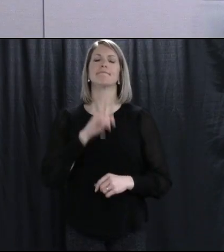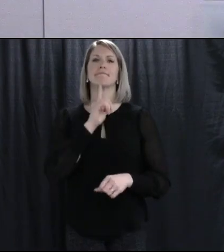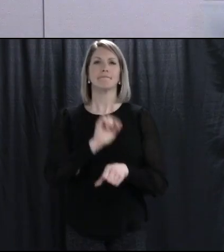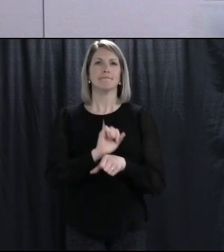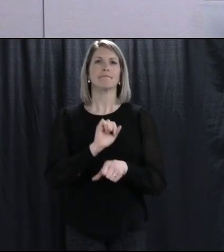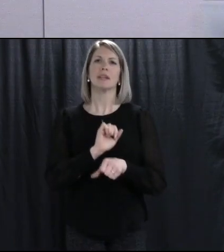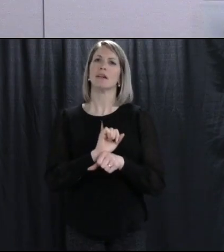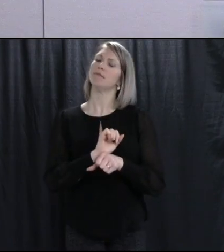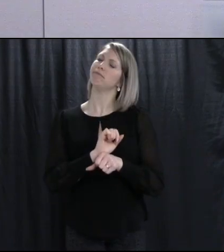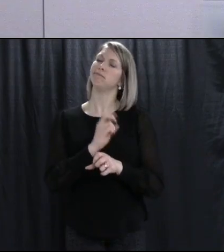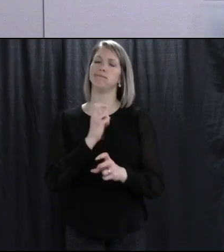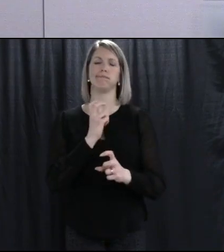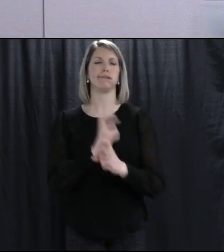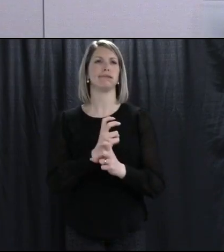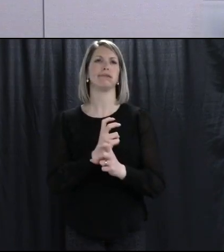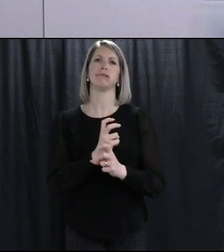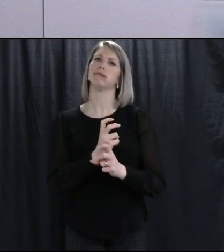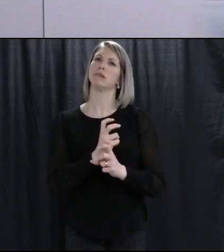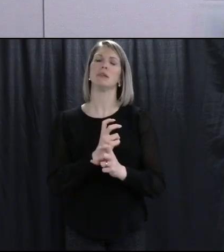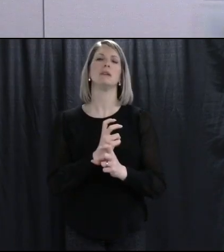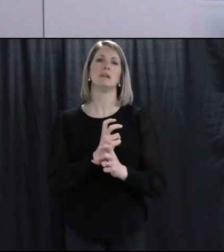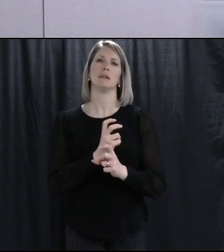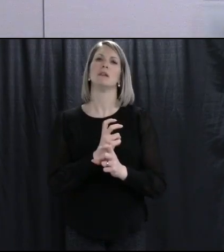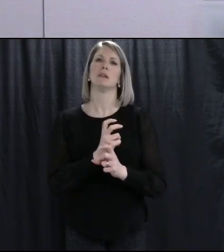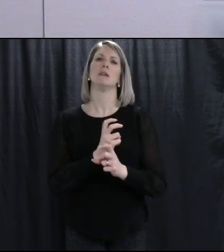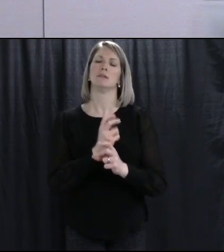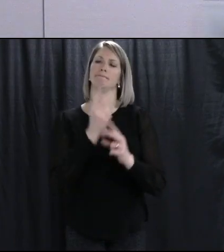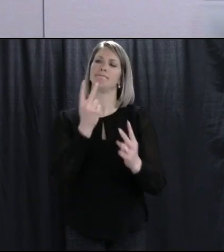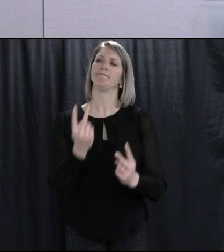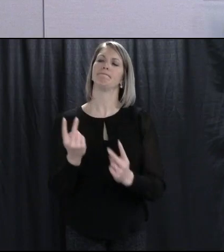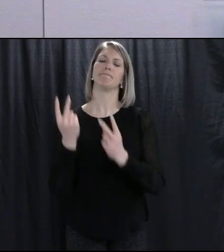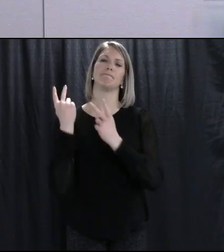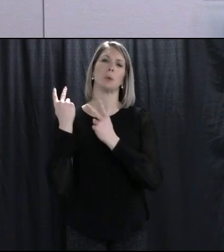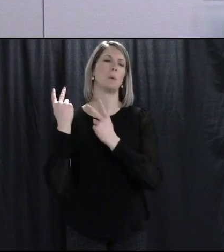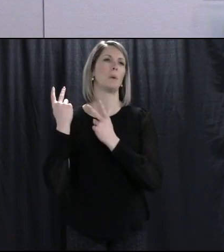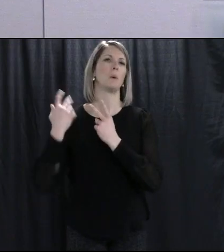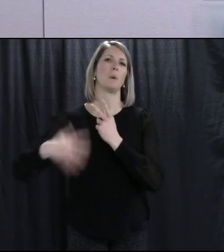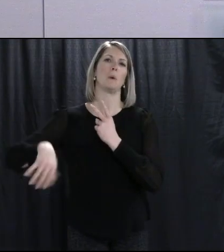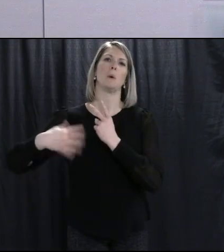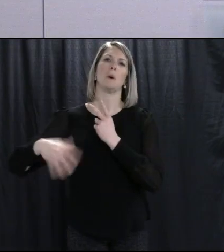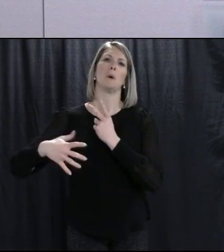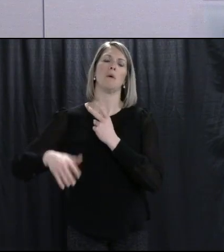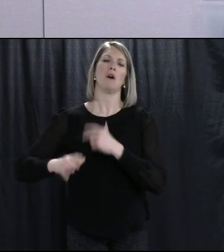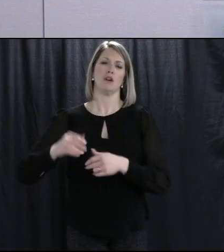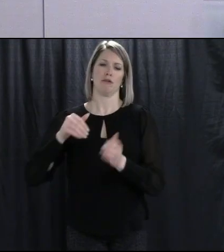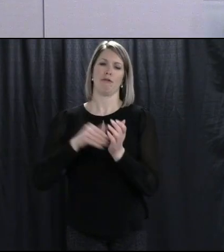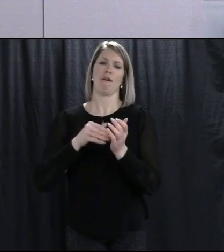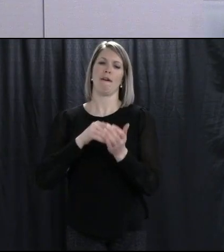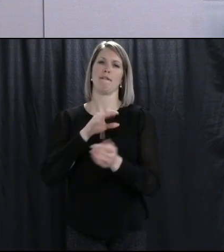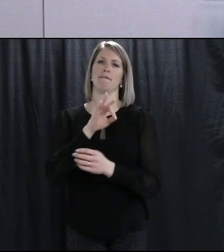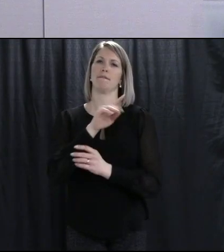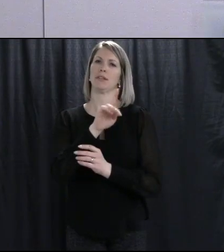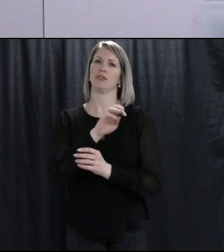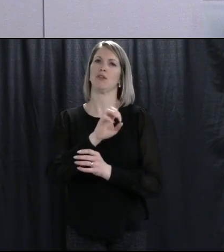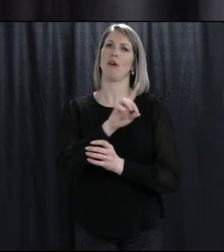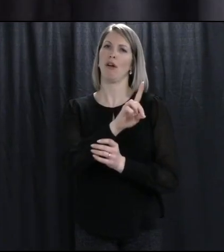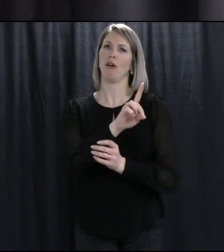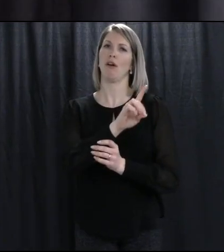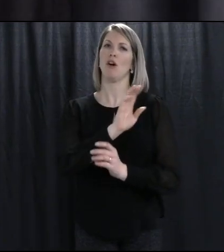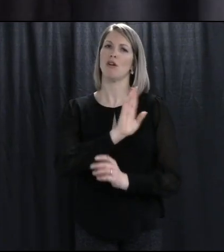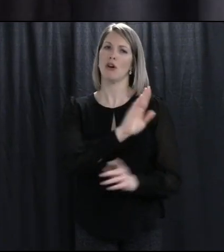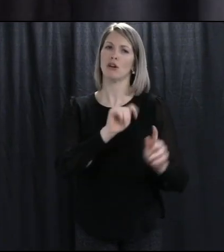are guided very much by the expertise we have in Dr. Fitzgerald and her team of public health